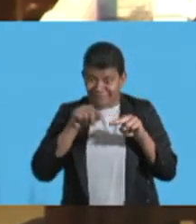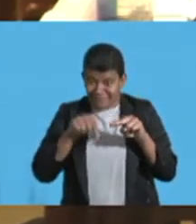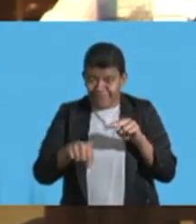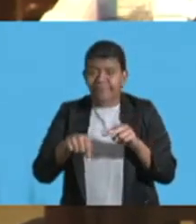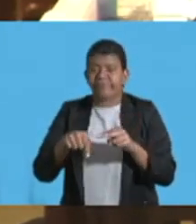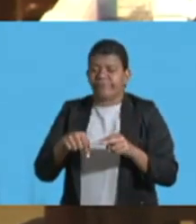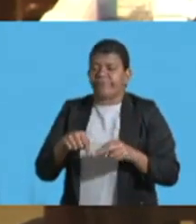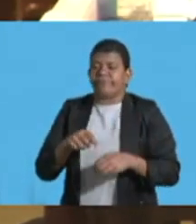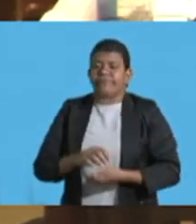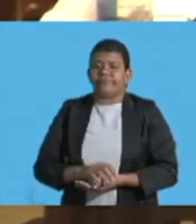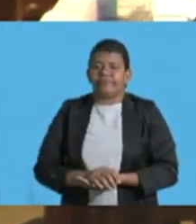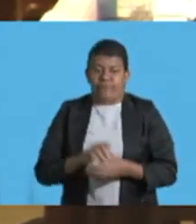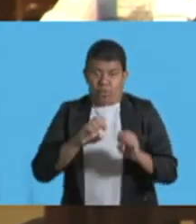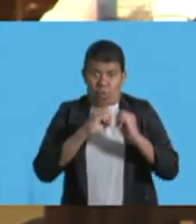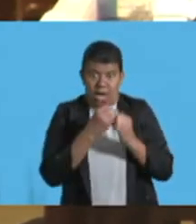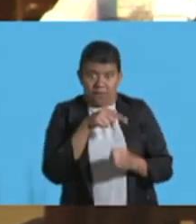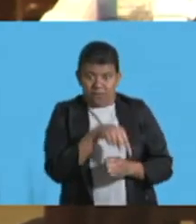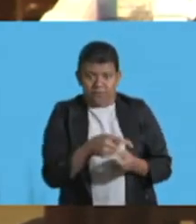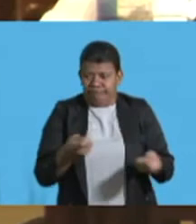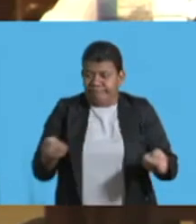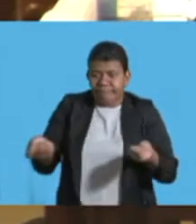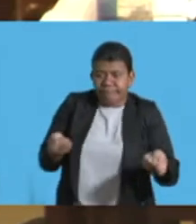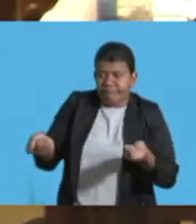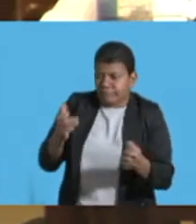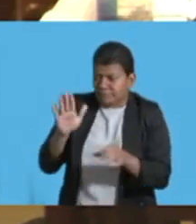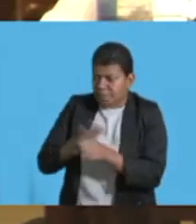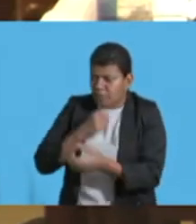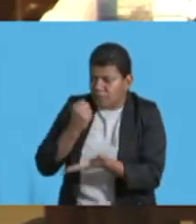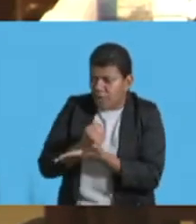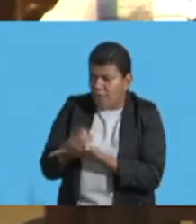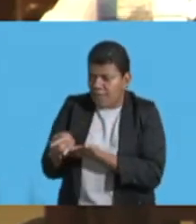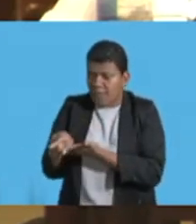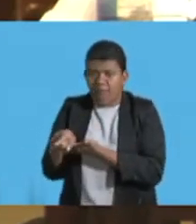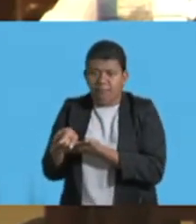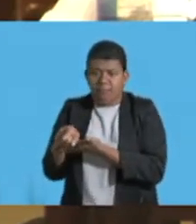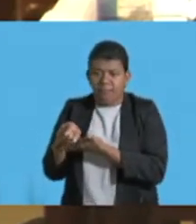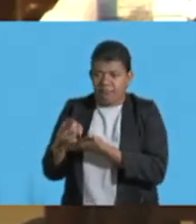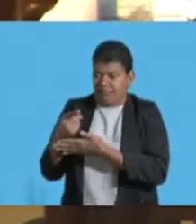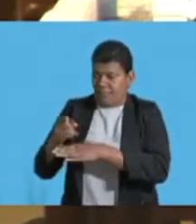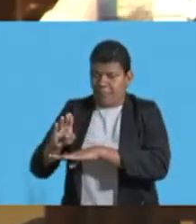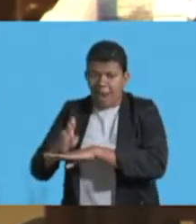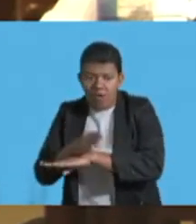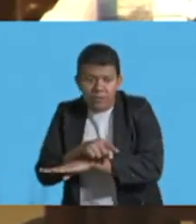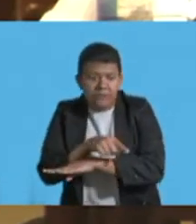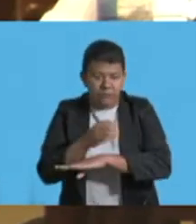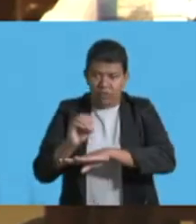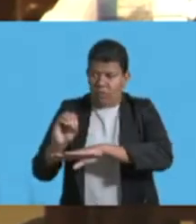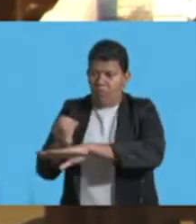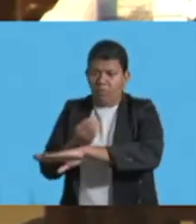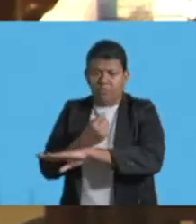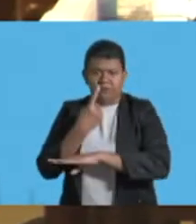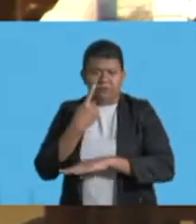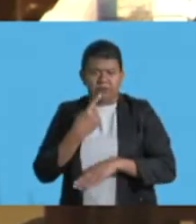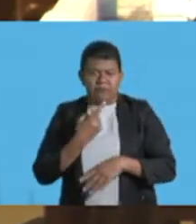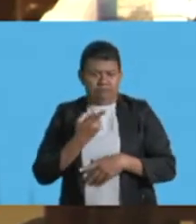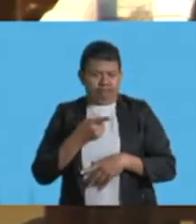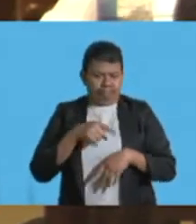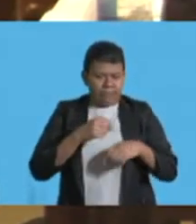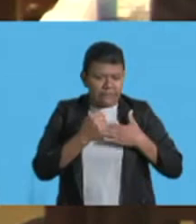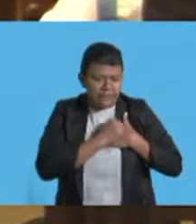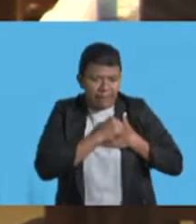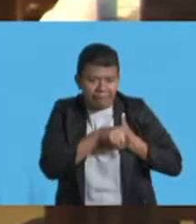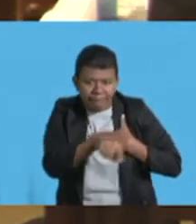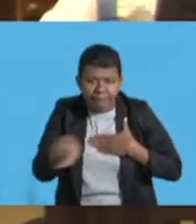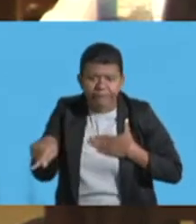protection of our marine environment in terms of transport. A budget of $3.8 million has been allocated